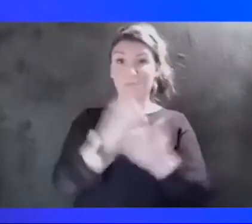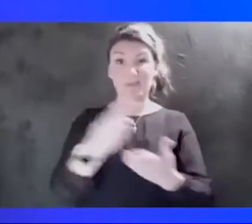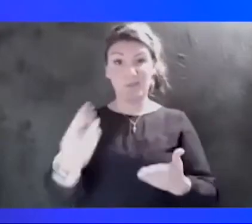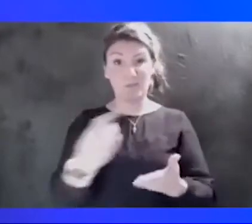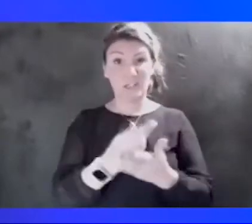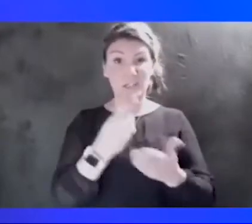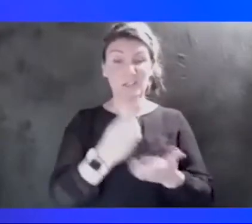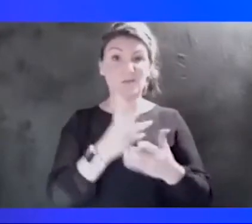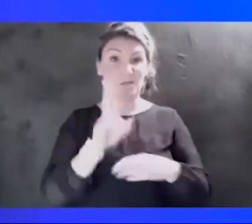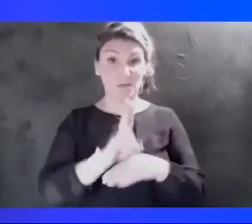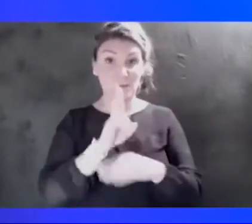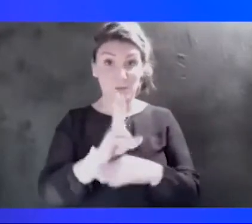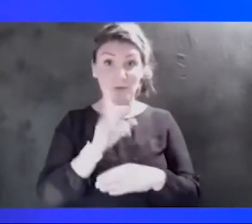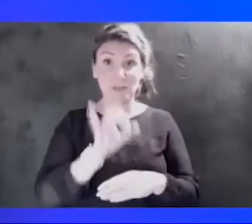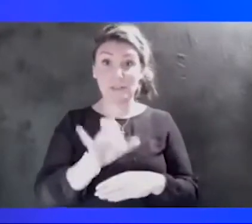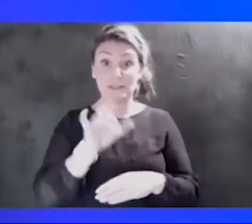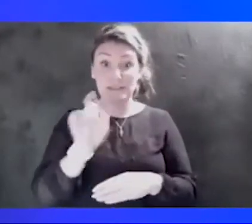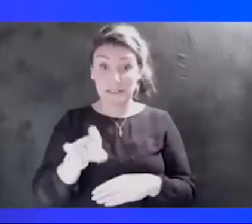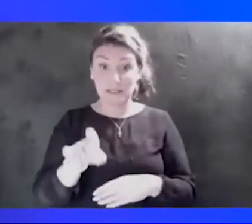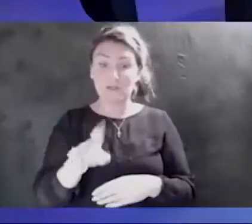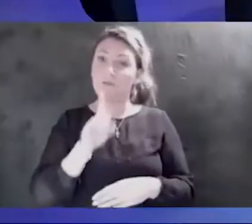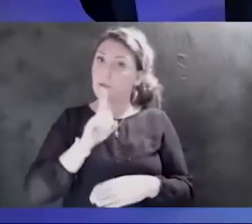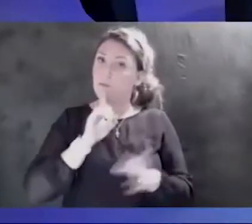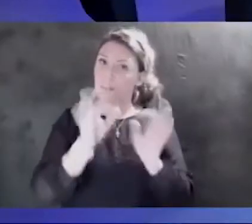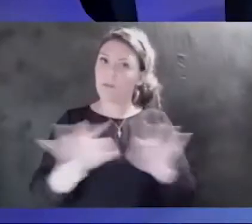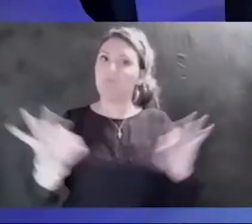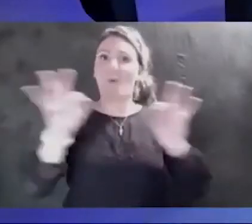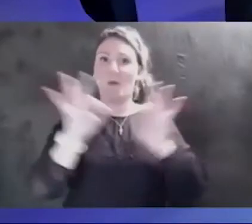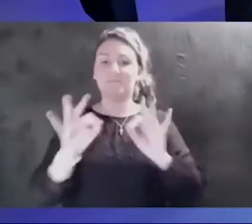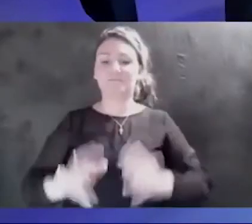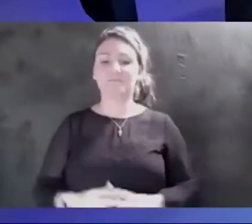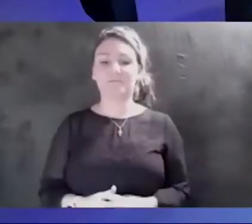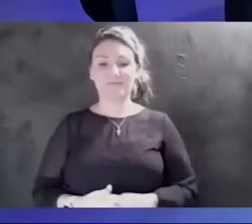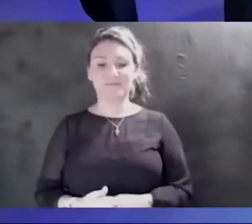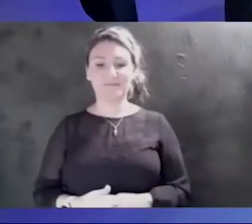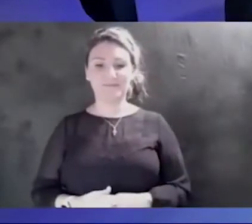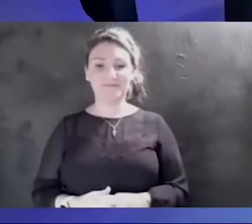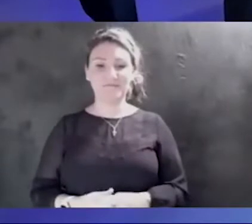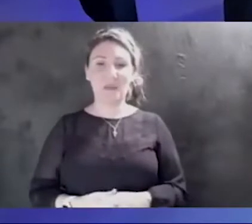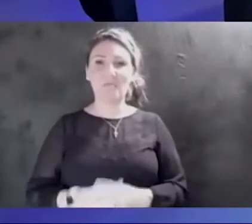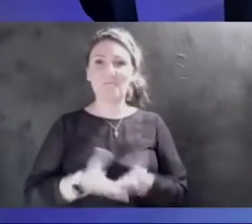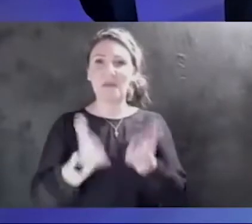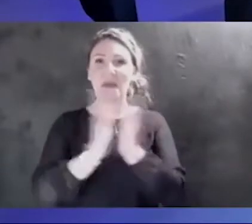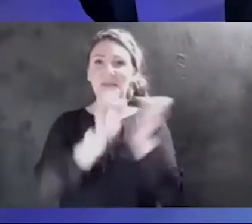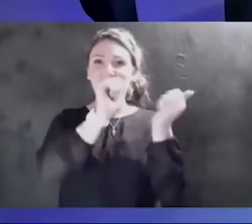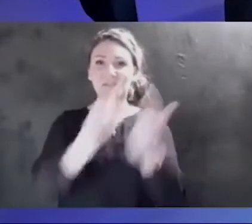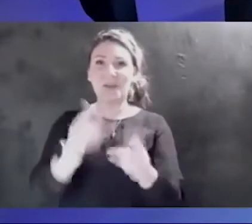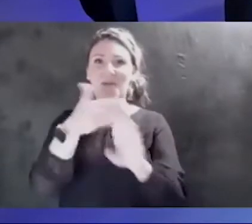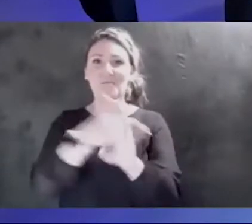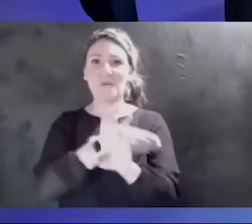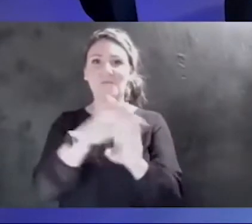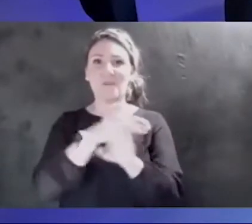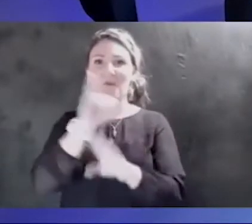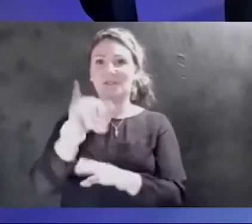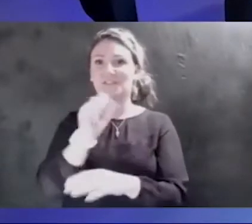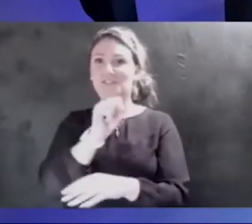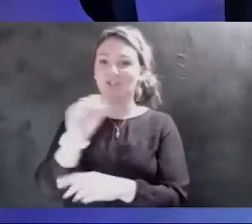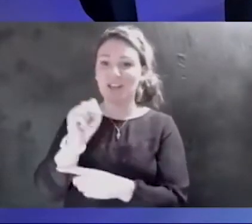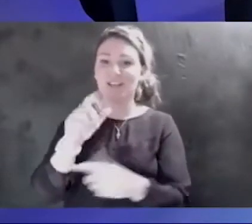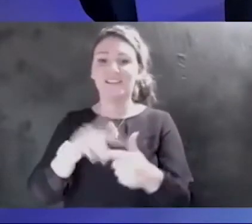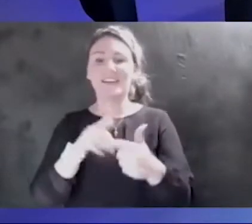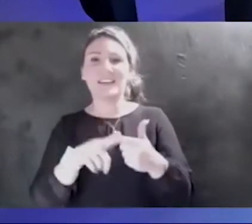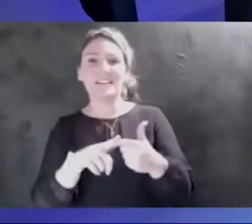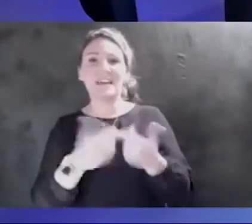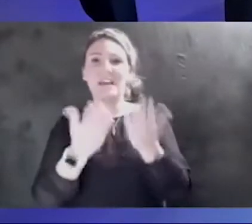need it, I think, is really important. So I'm going to ask you all this question before we move to Jess, and we're just going to ask you about the future of